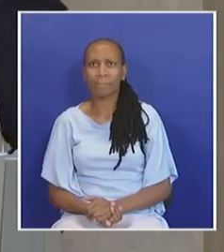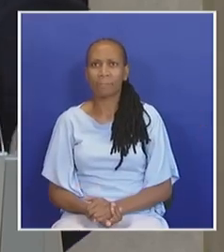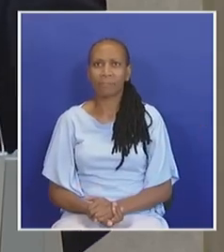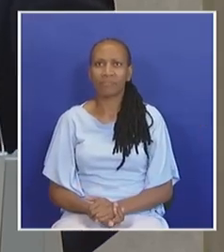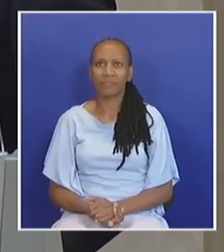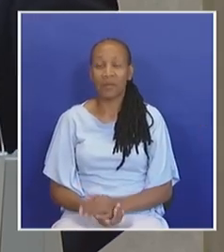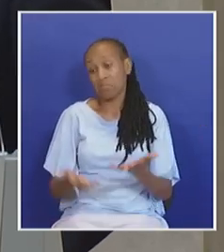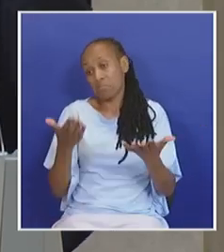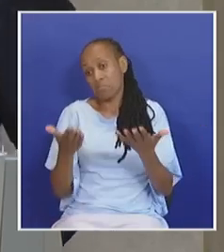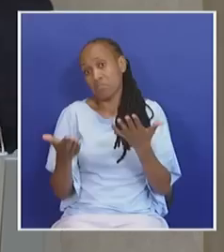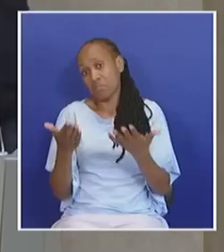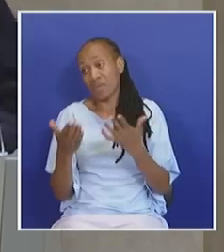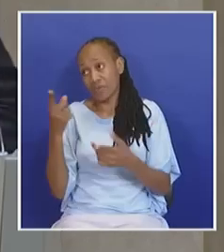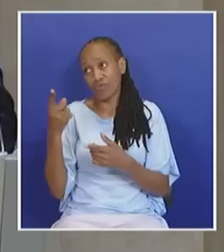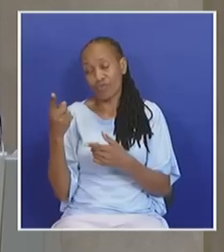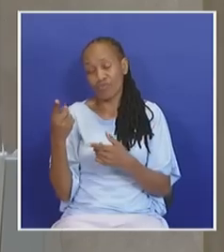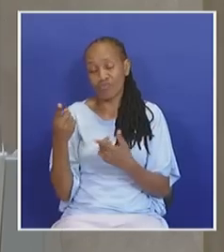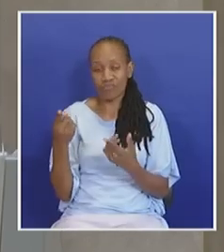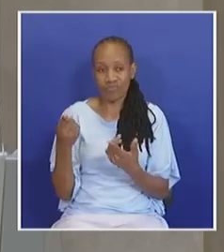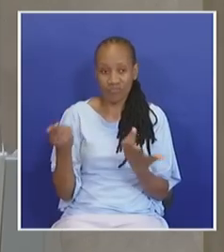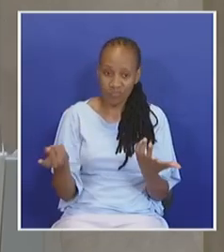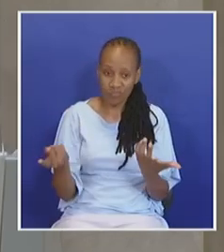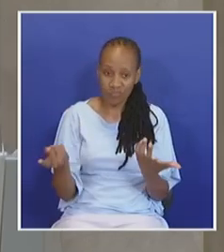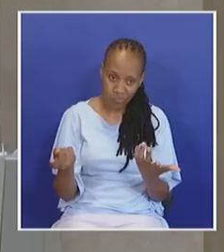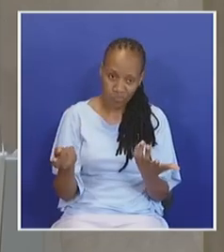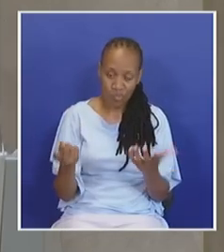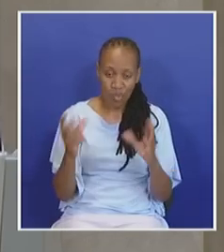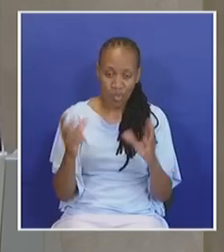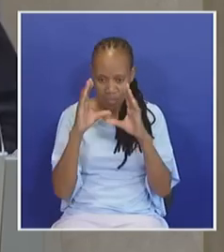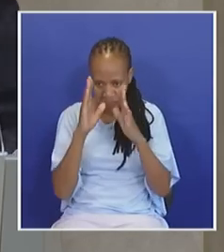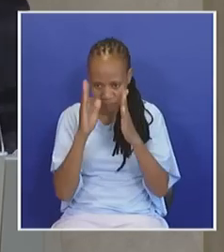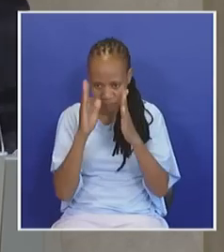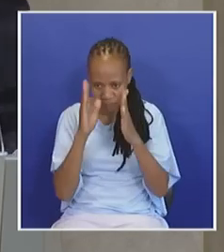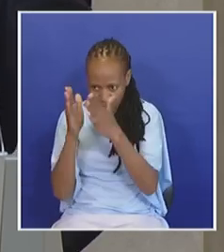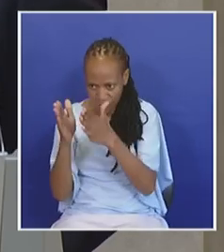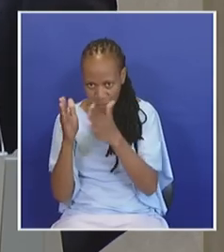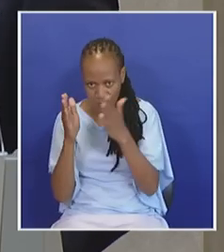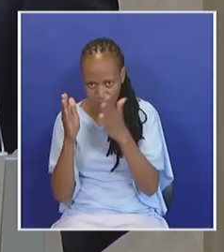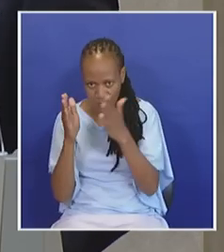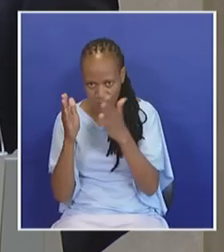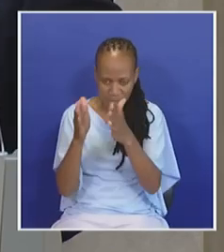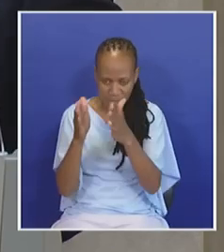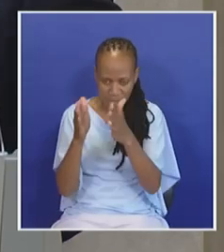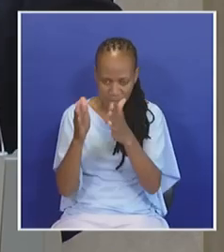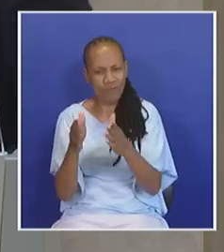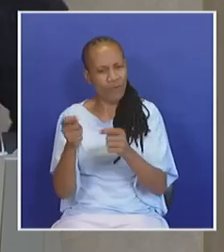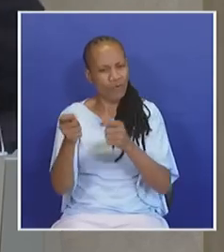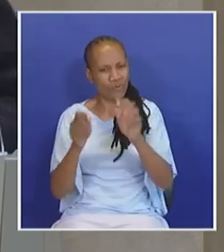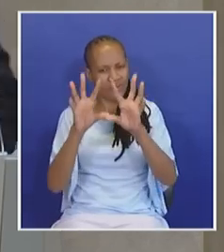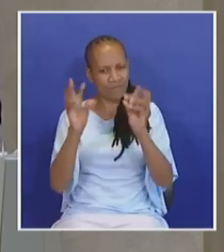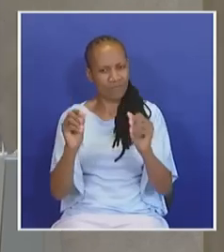Maybe you have the added advantage that you have a less concentration of the color red, hence there is less chaos in your